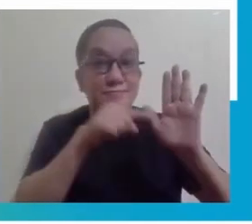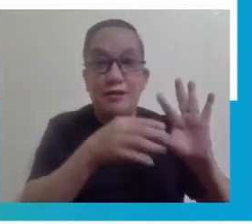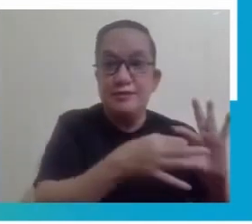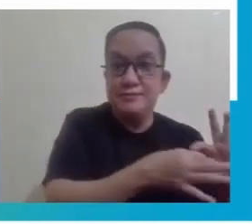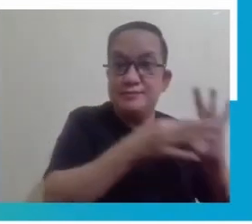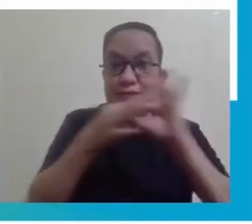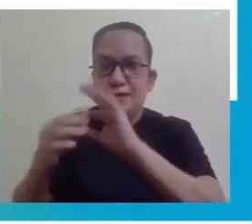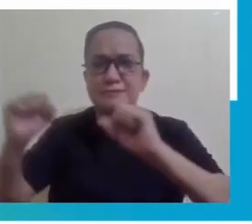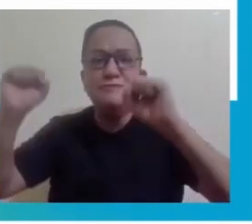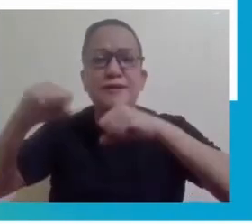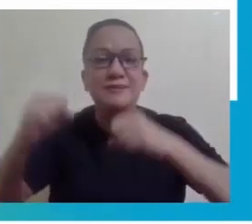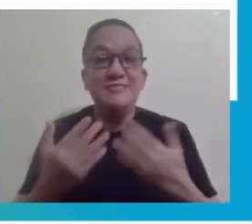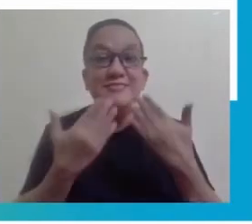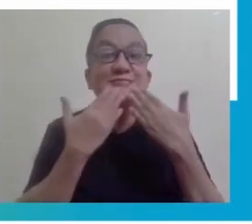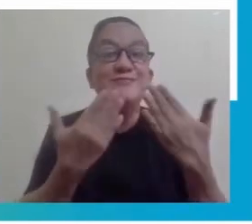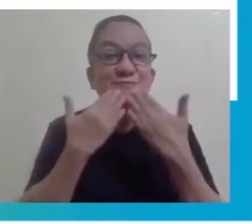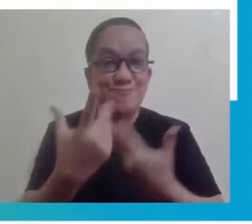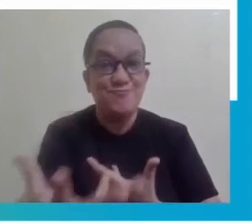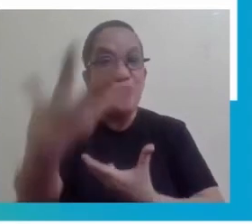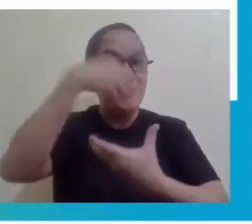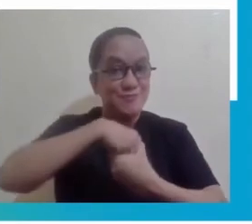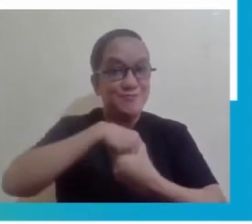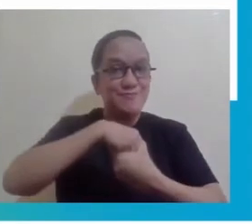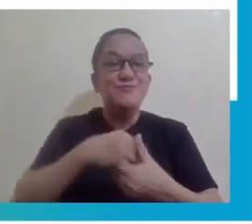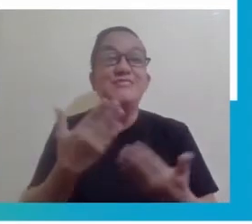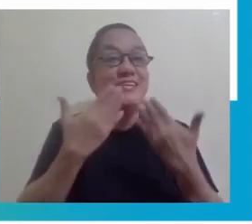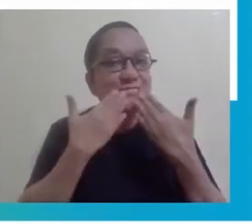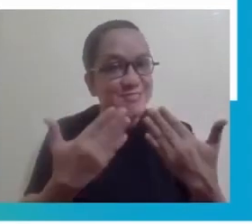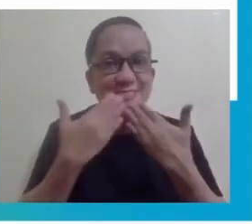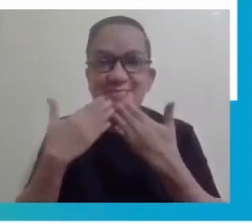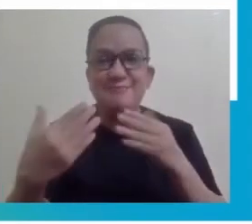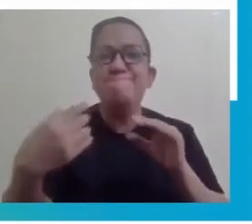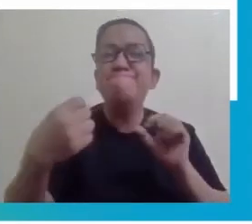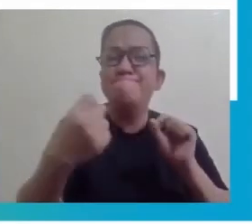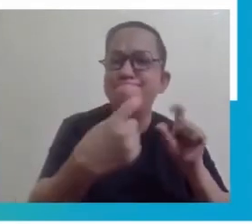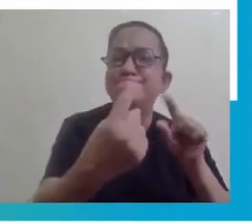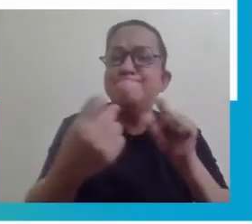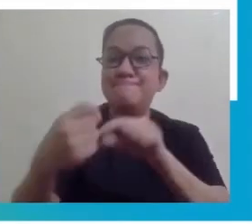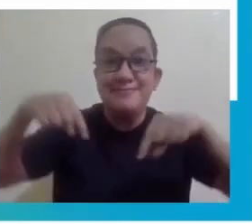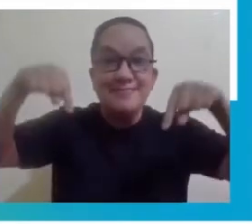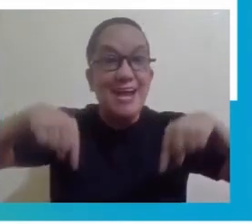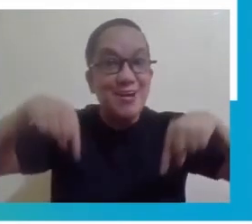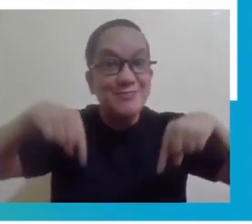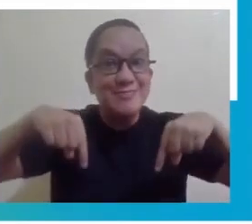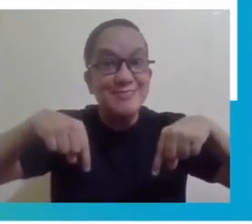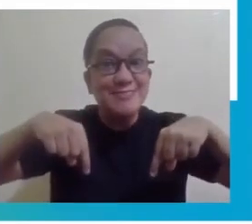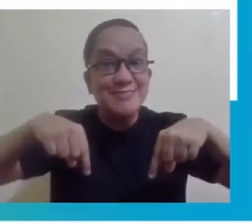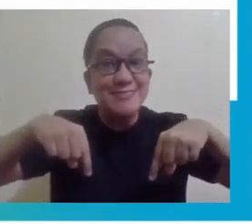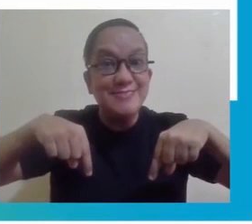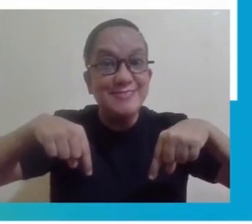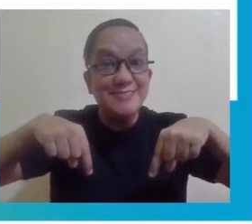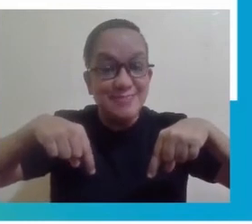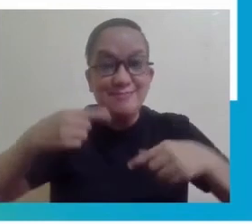forum for leading those two sessions. So let me move